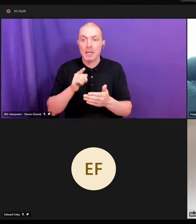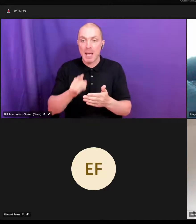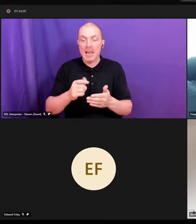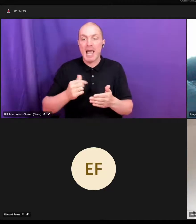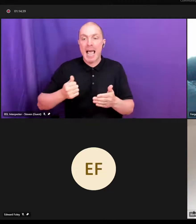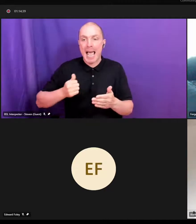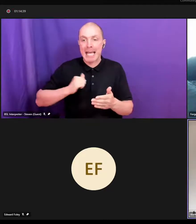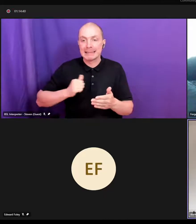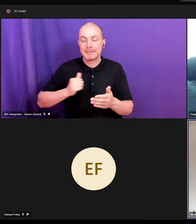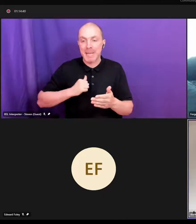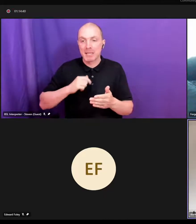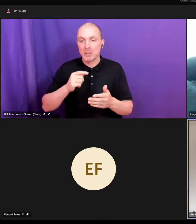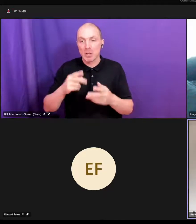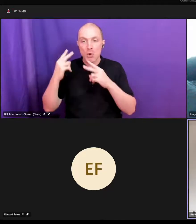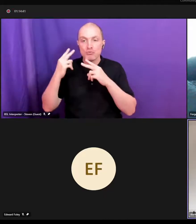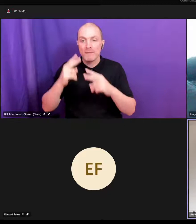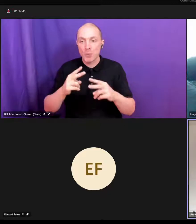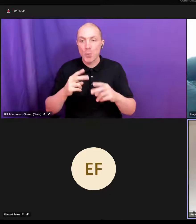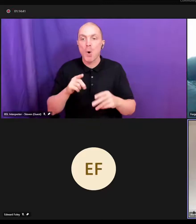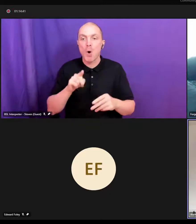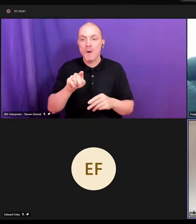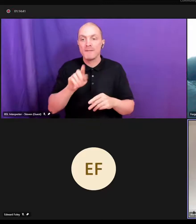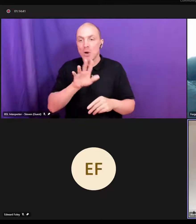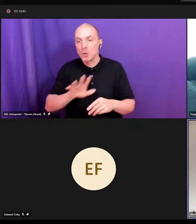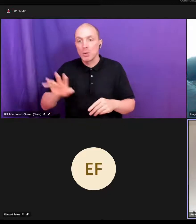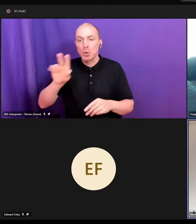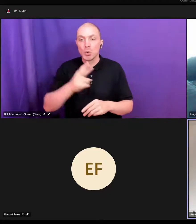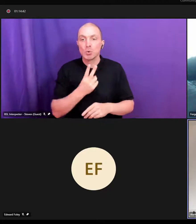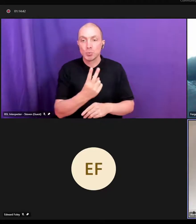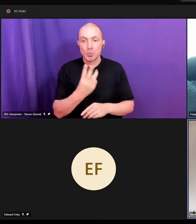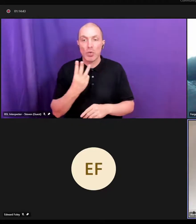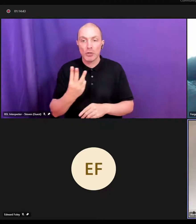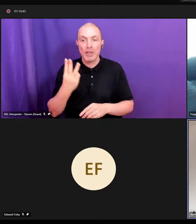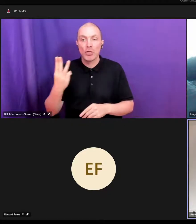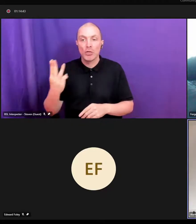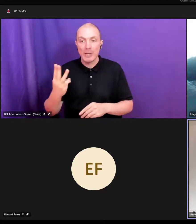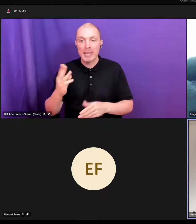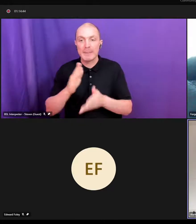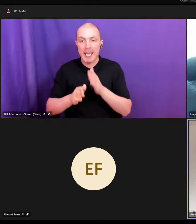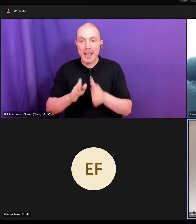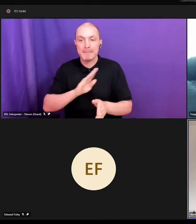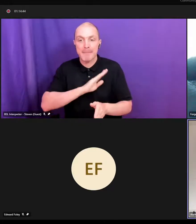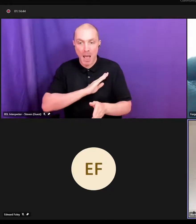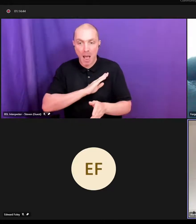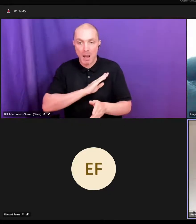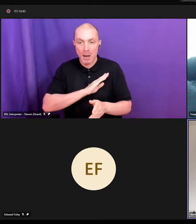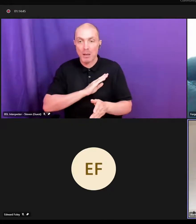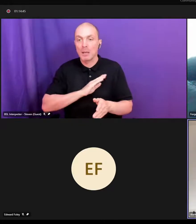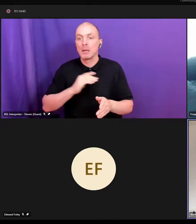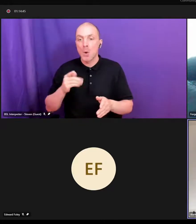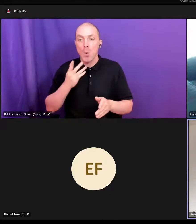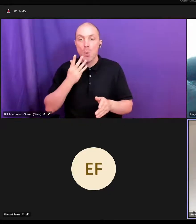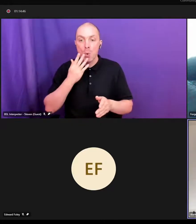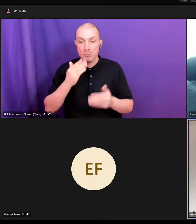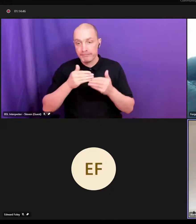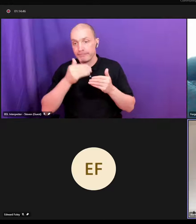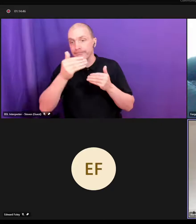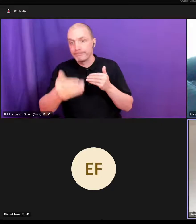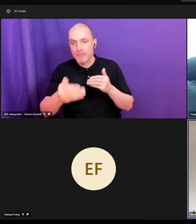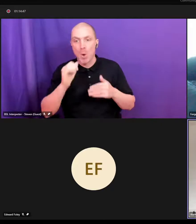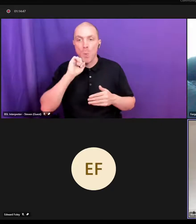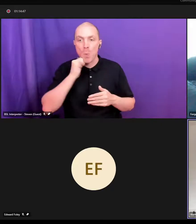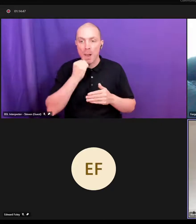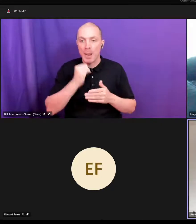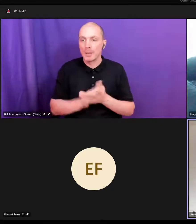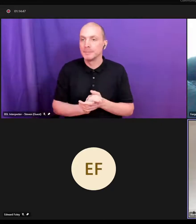Chair. Thanks, Alistair. We seem to have lost Mark, who had his hand up very sharp. I think he's got a question, but maybe just